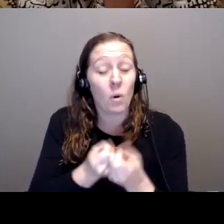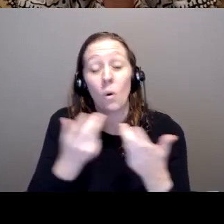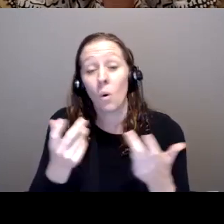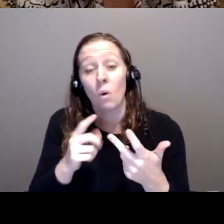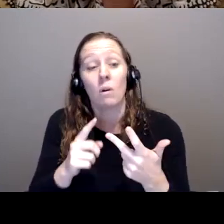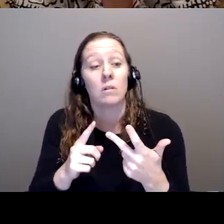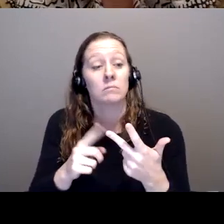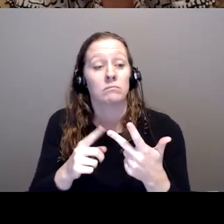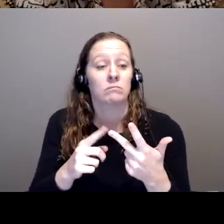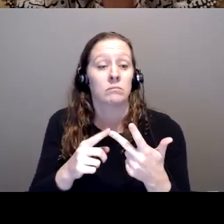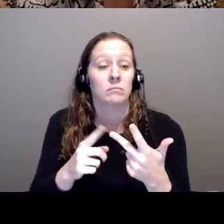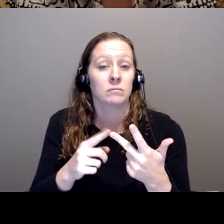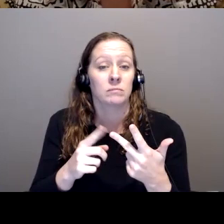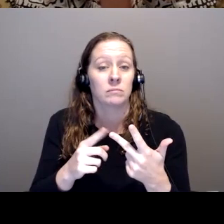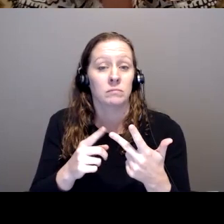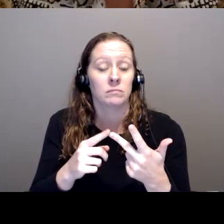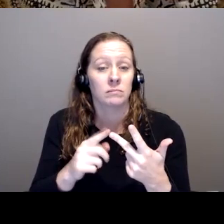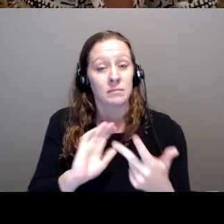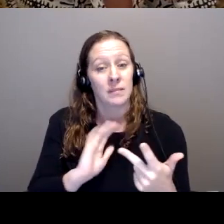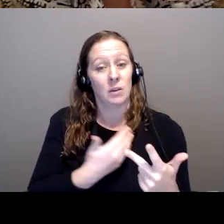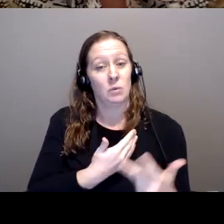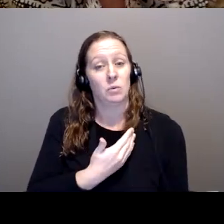to some of our